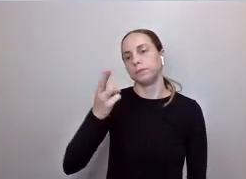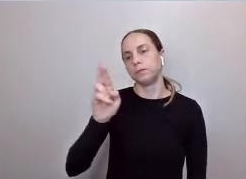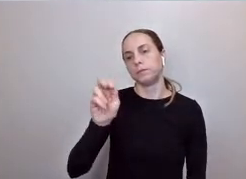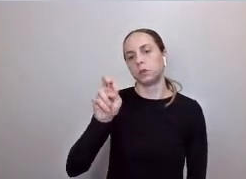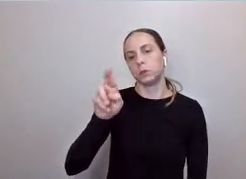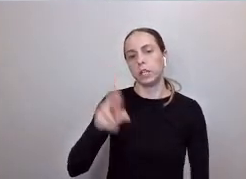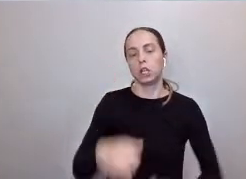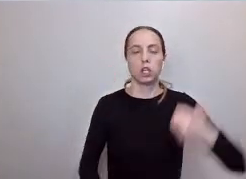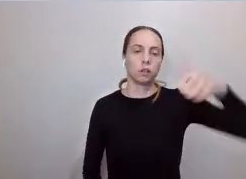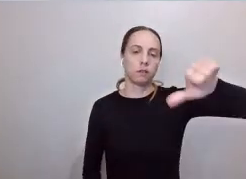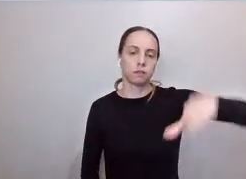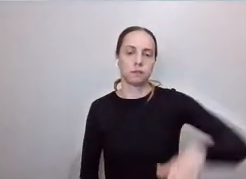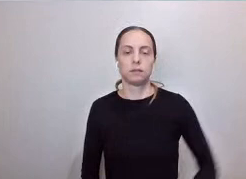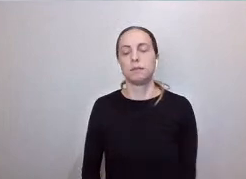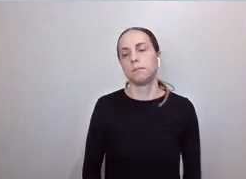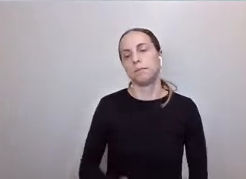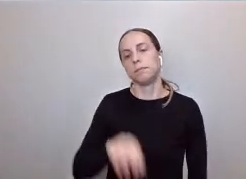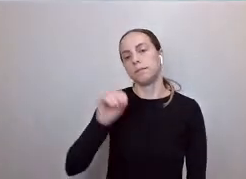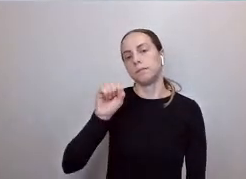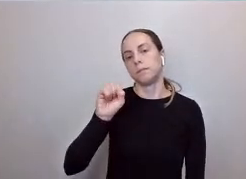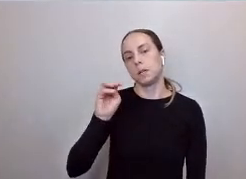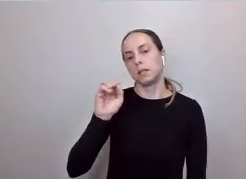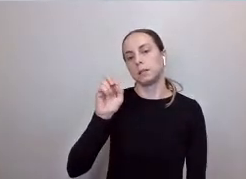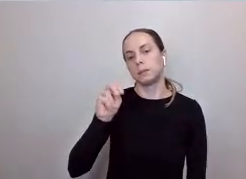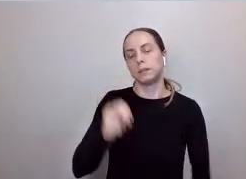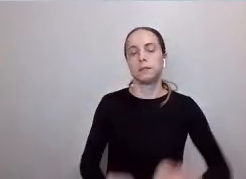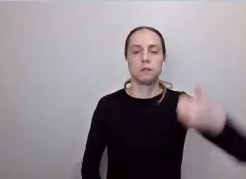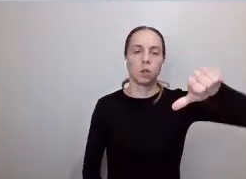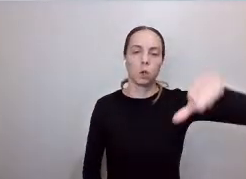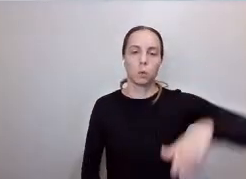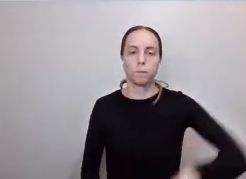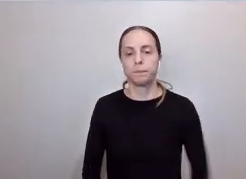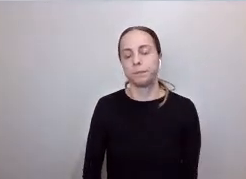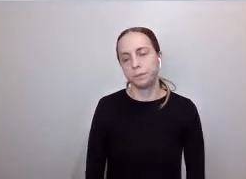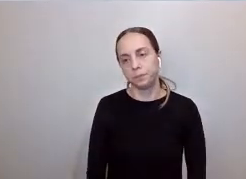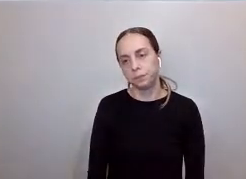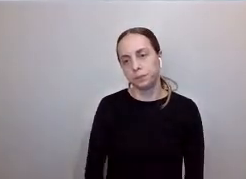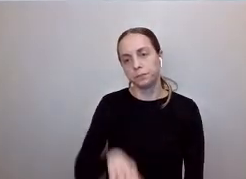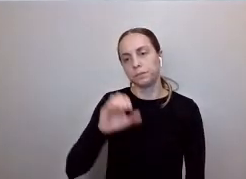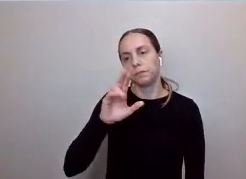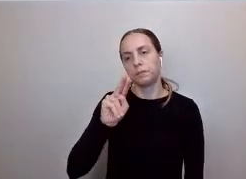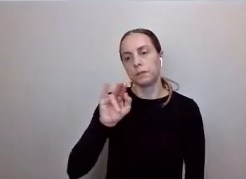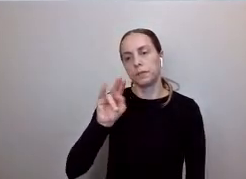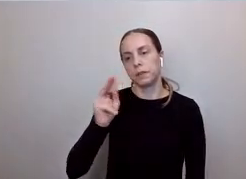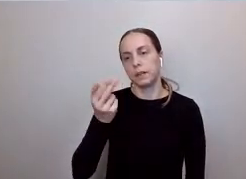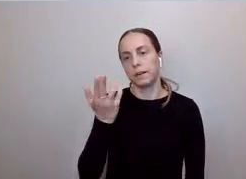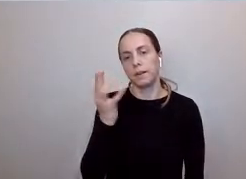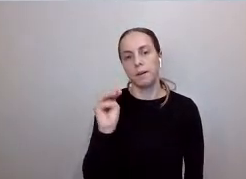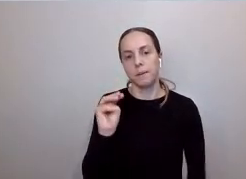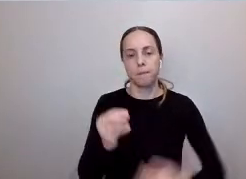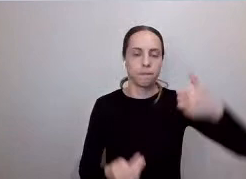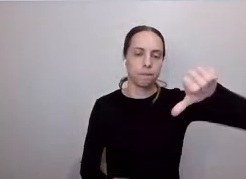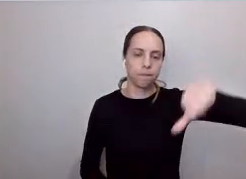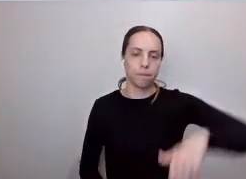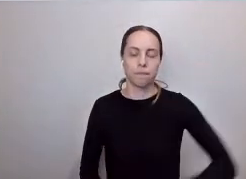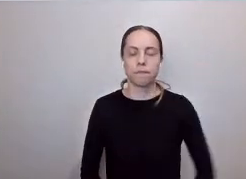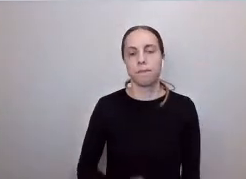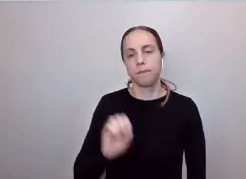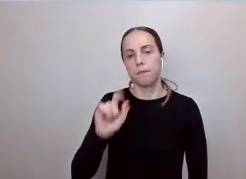Councilmember Osman. No. Councilmember Cunningham. No. Councilmember Ellison.